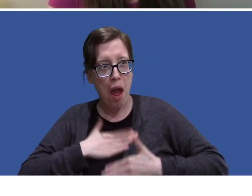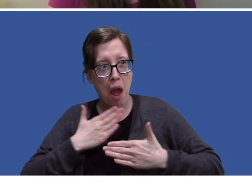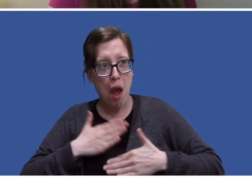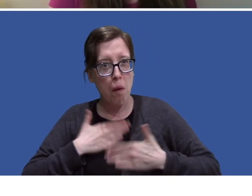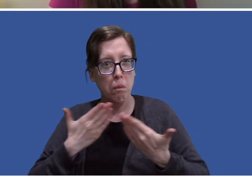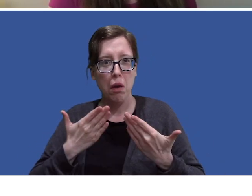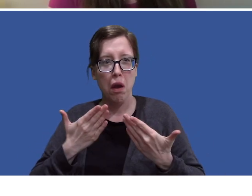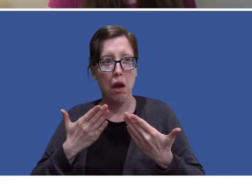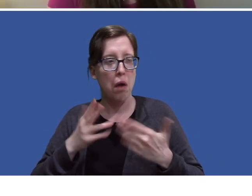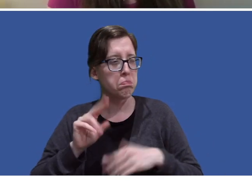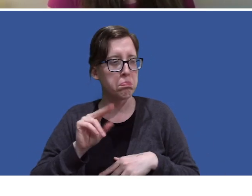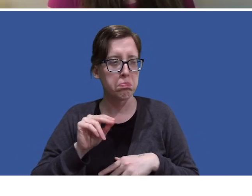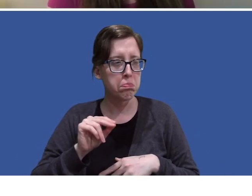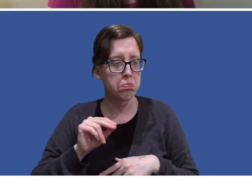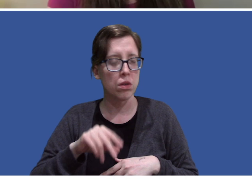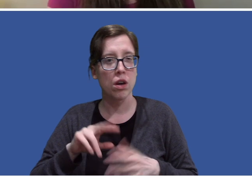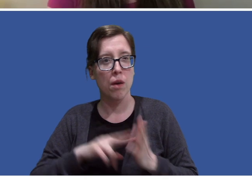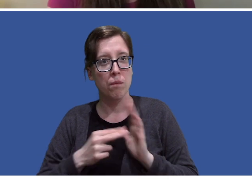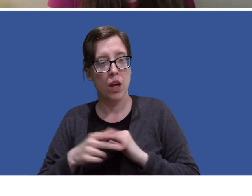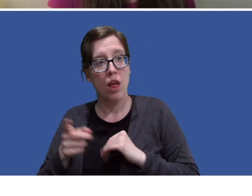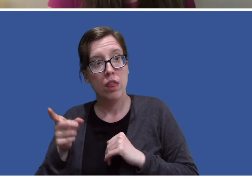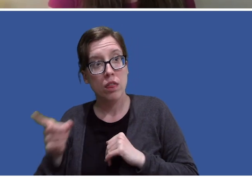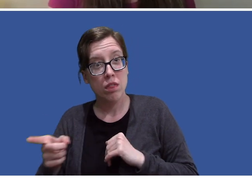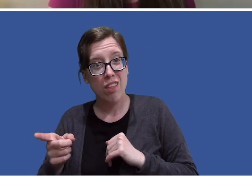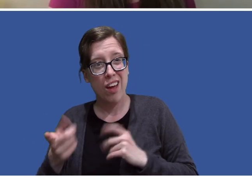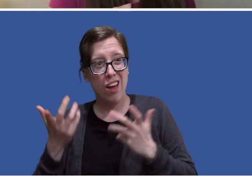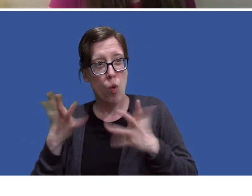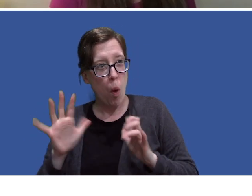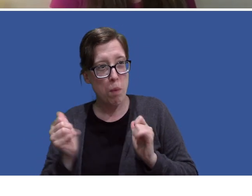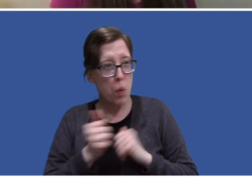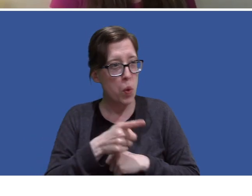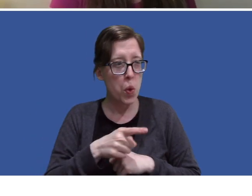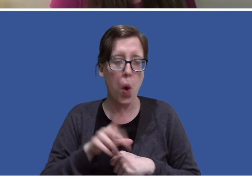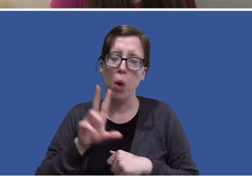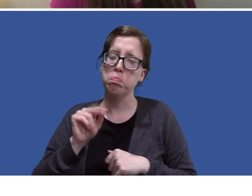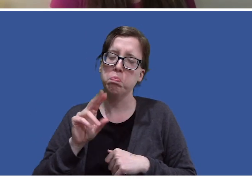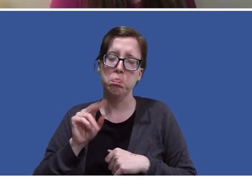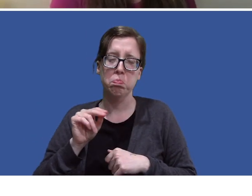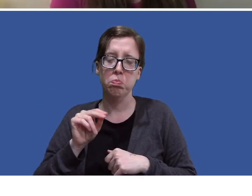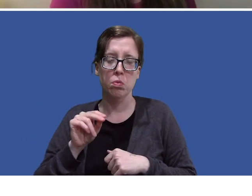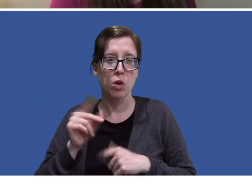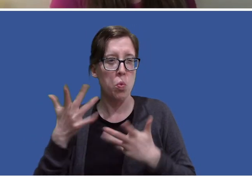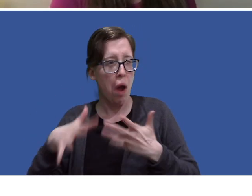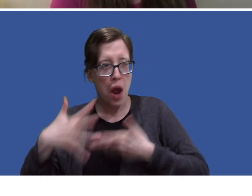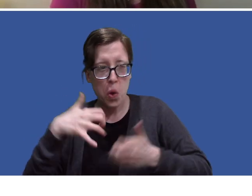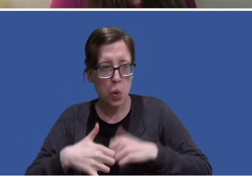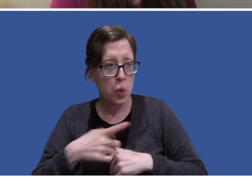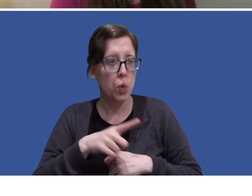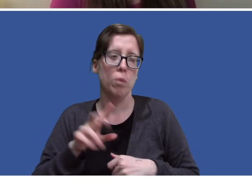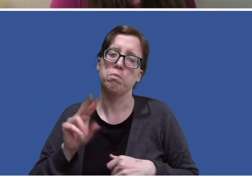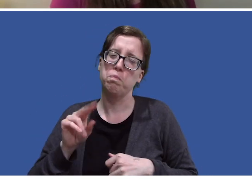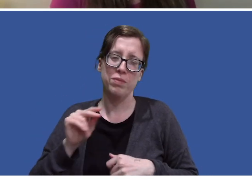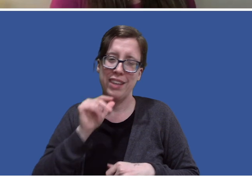them or interact with them, but it's really just part of their charge syndrome.